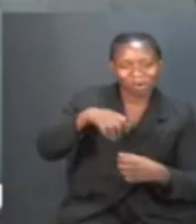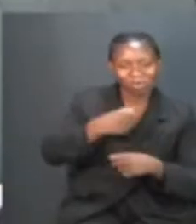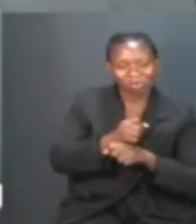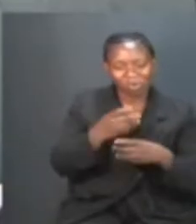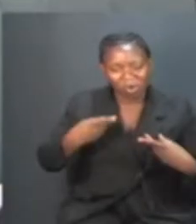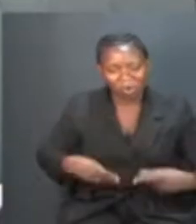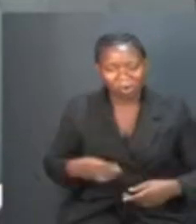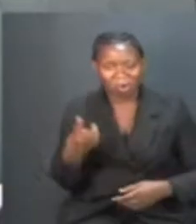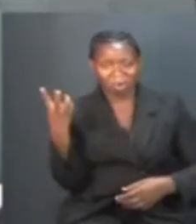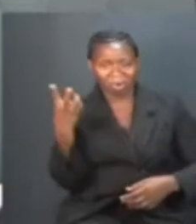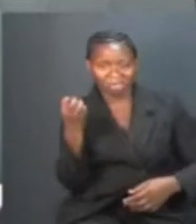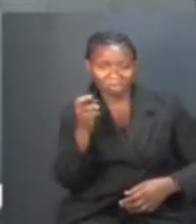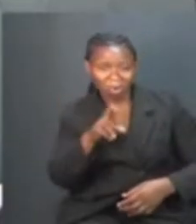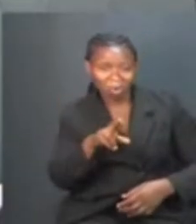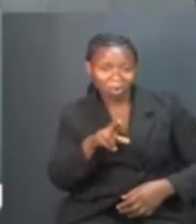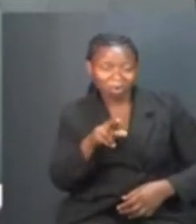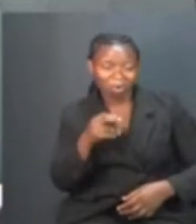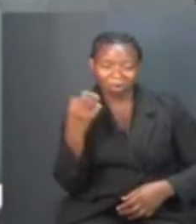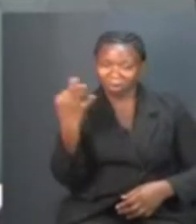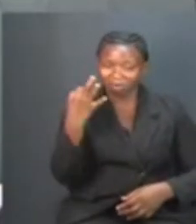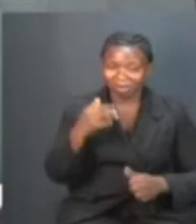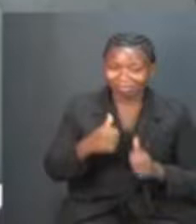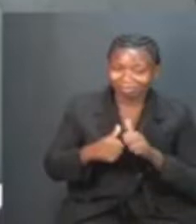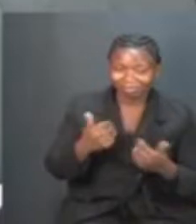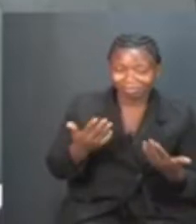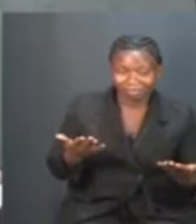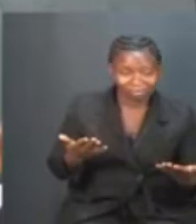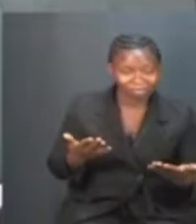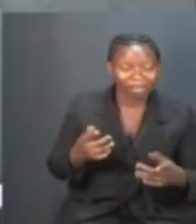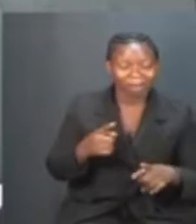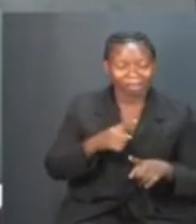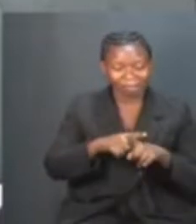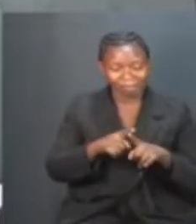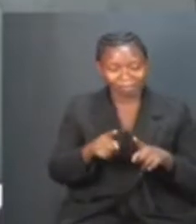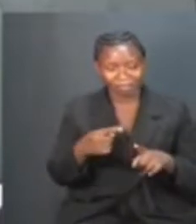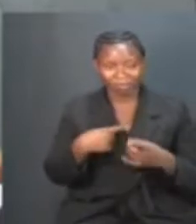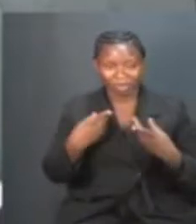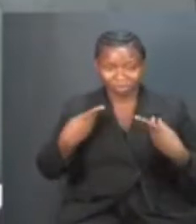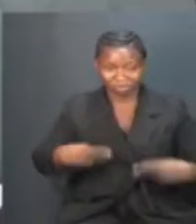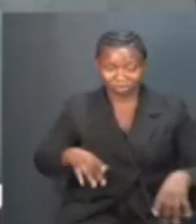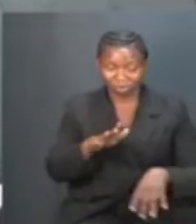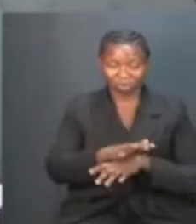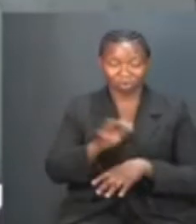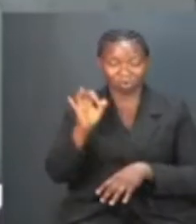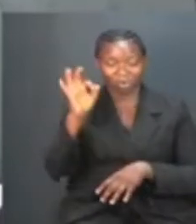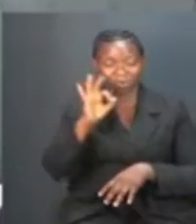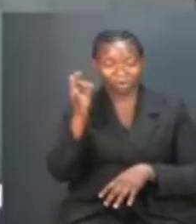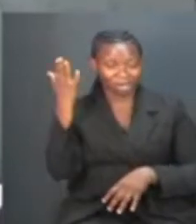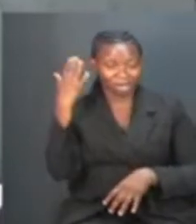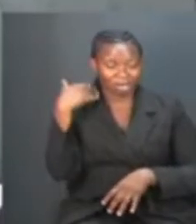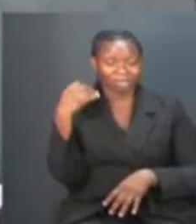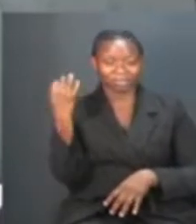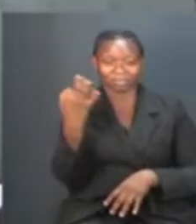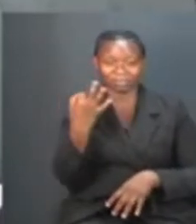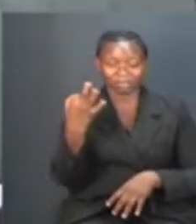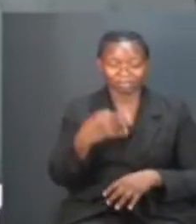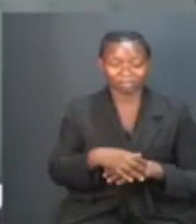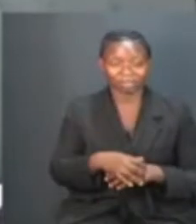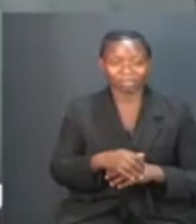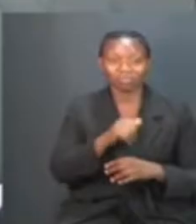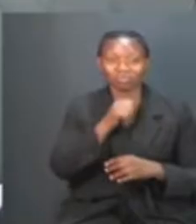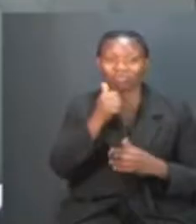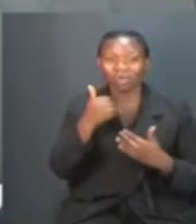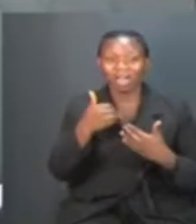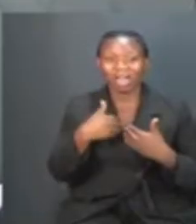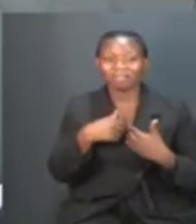it on Wednesdays or on Fridays. As a matter of fact, when I wore it on Friday, last Friday, I didn't